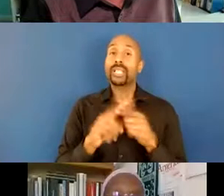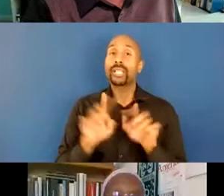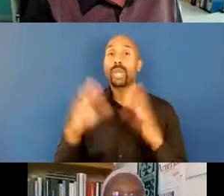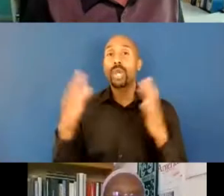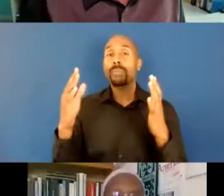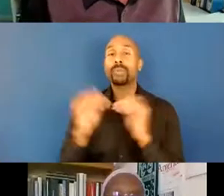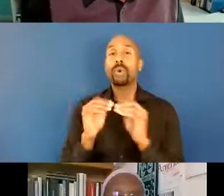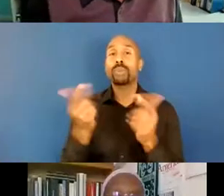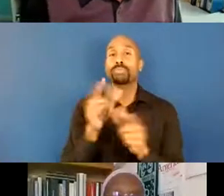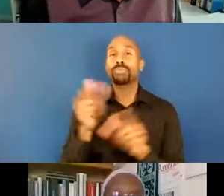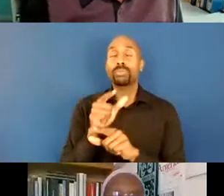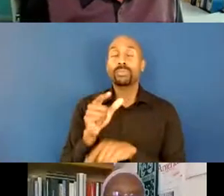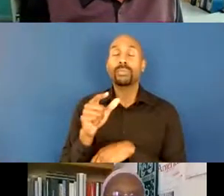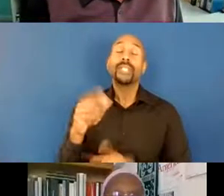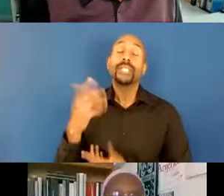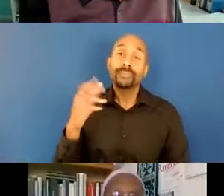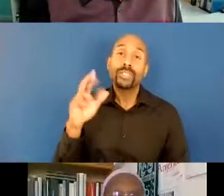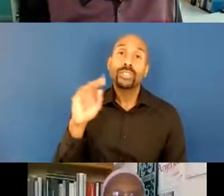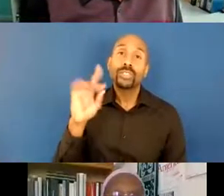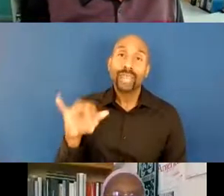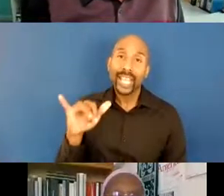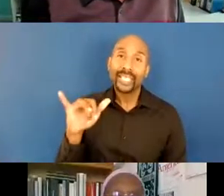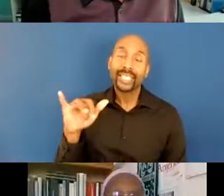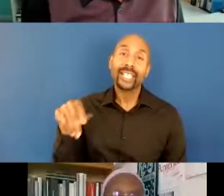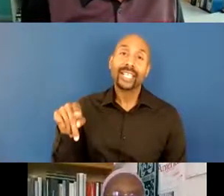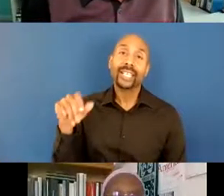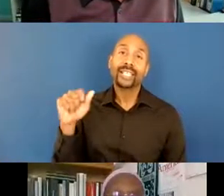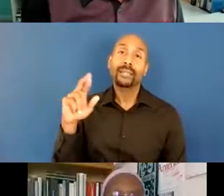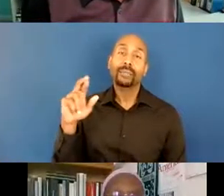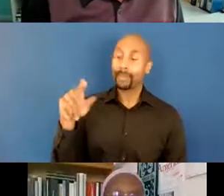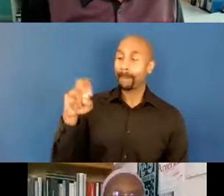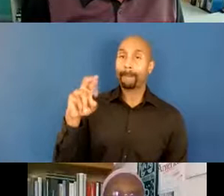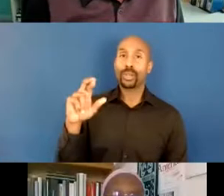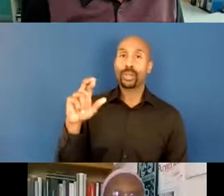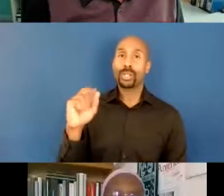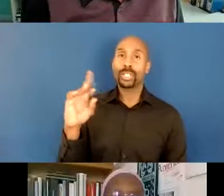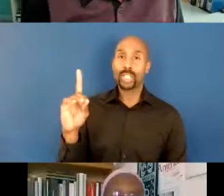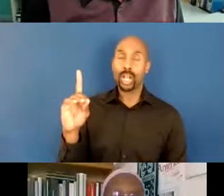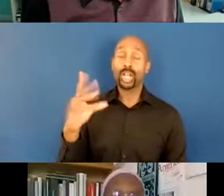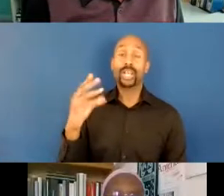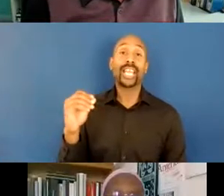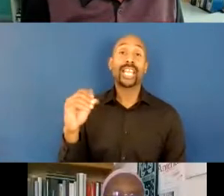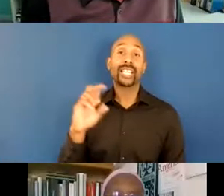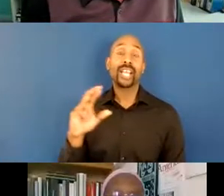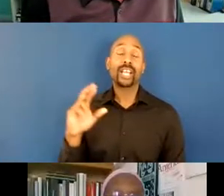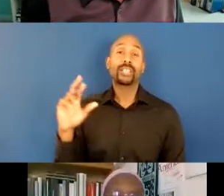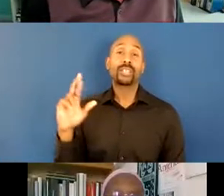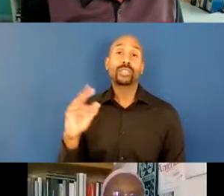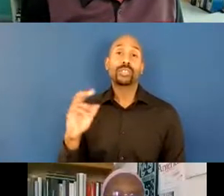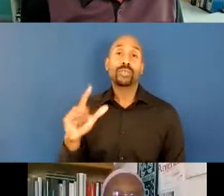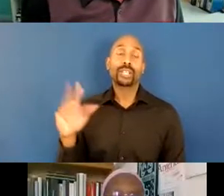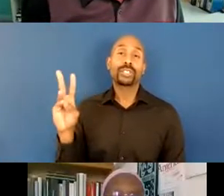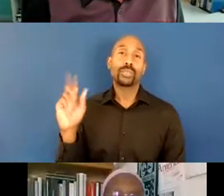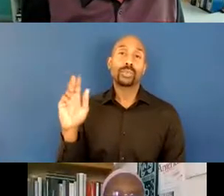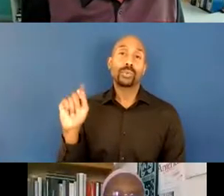Persaud and Dr. Rachel Watkins, who were on Melchor's doctoral committee. And then we open up the floor for questions